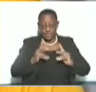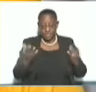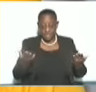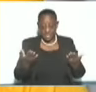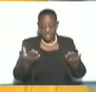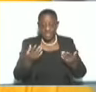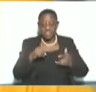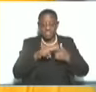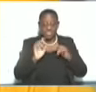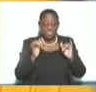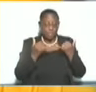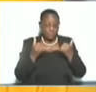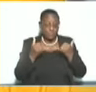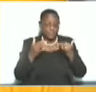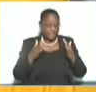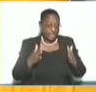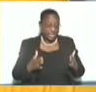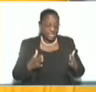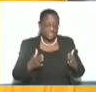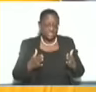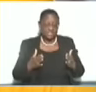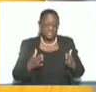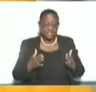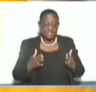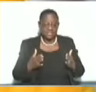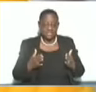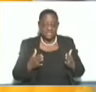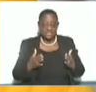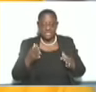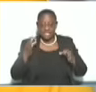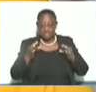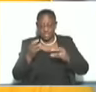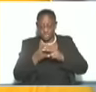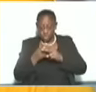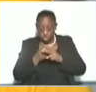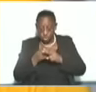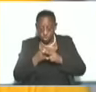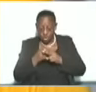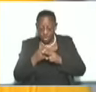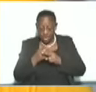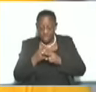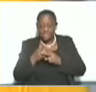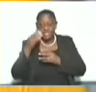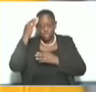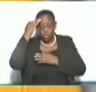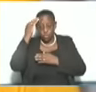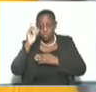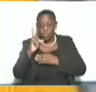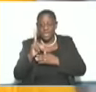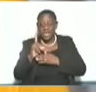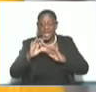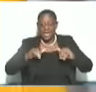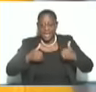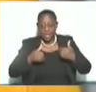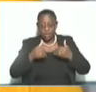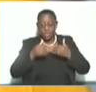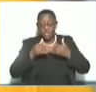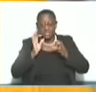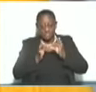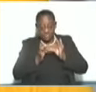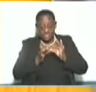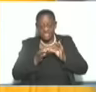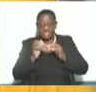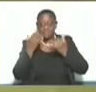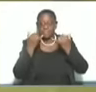here, if they find themselves falling short, then they know where they need to go and how they need to go up to get to